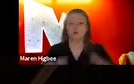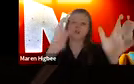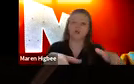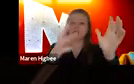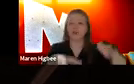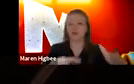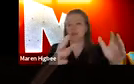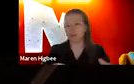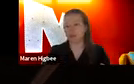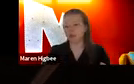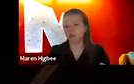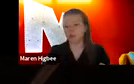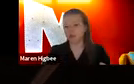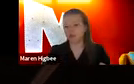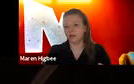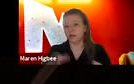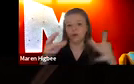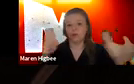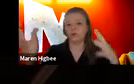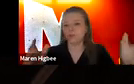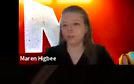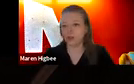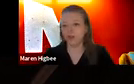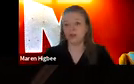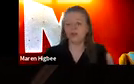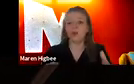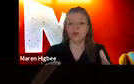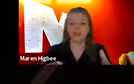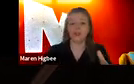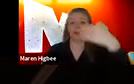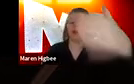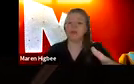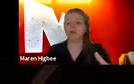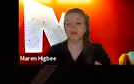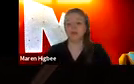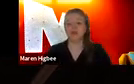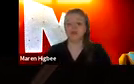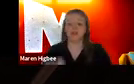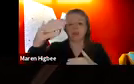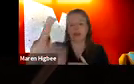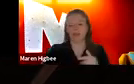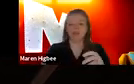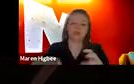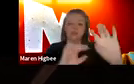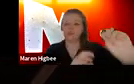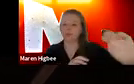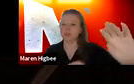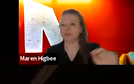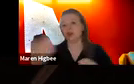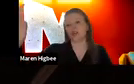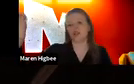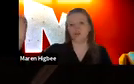you're not just watching one talking head or of whoever's talking, you're watching a line cut of, uh, you know,